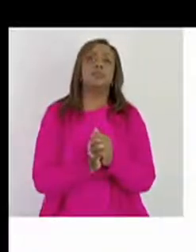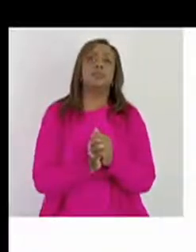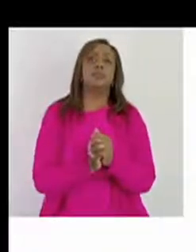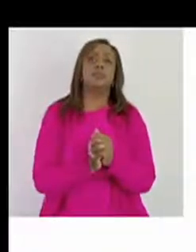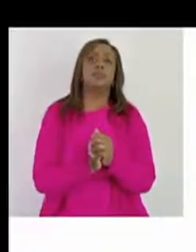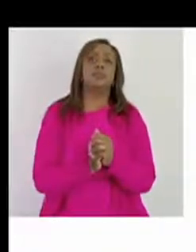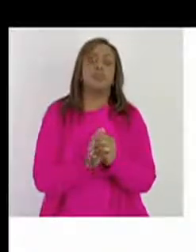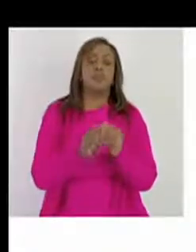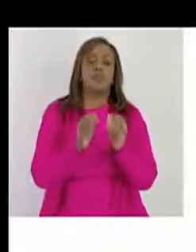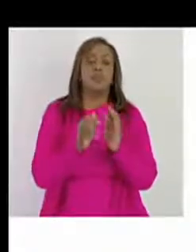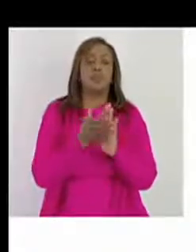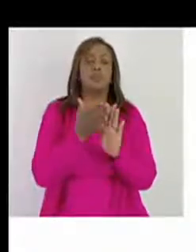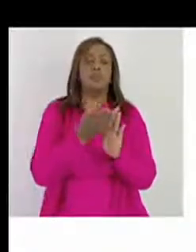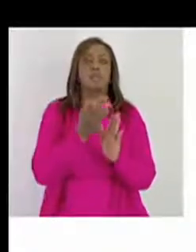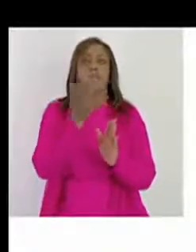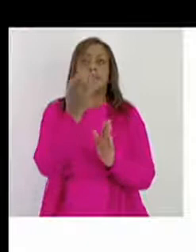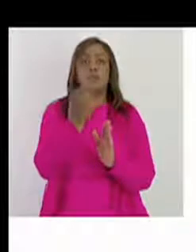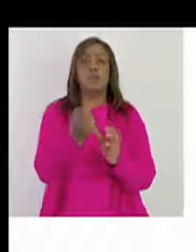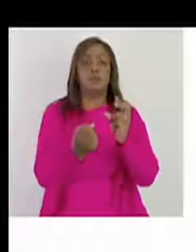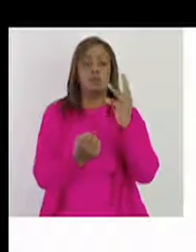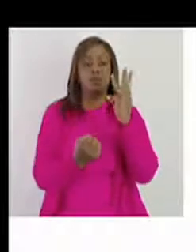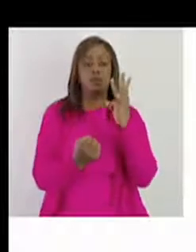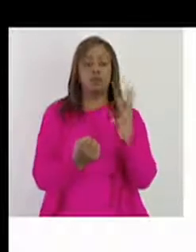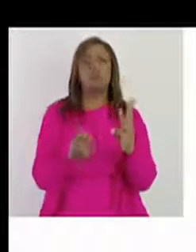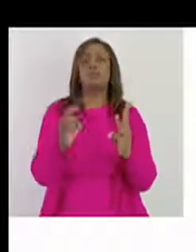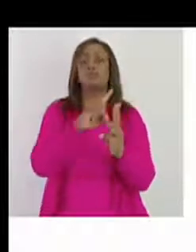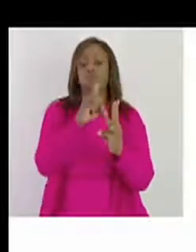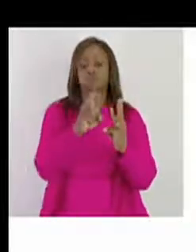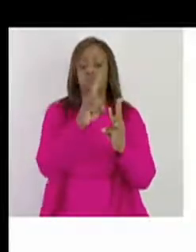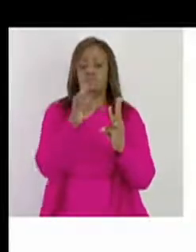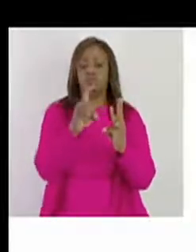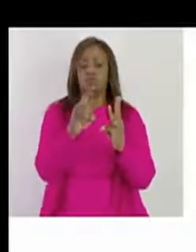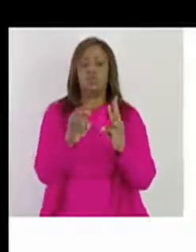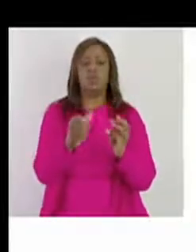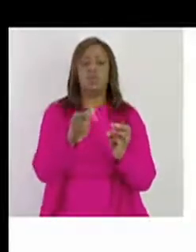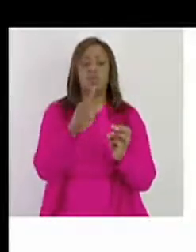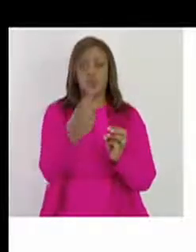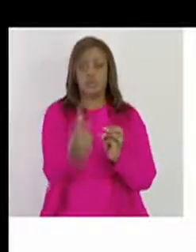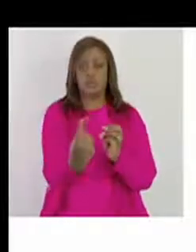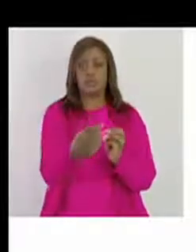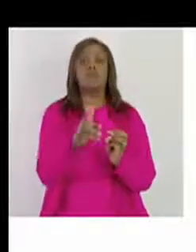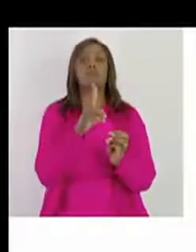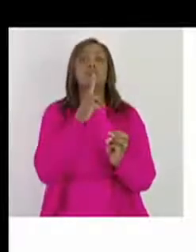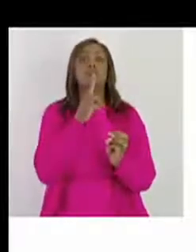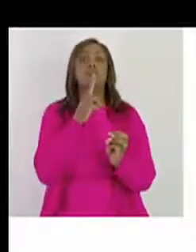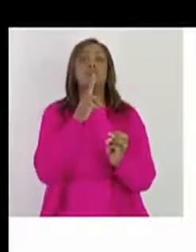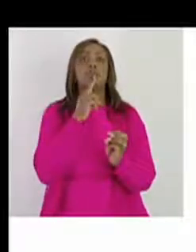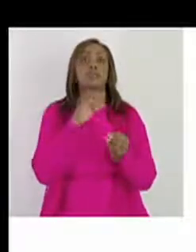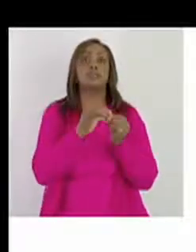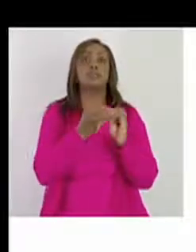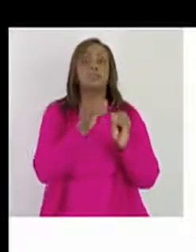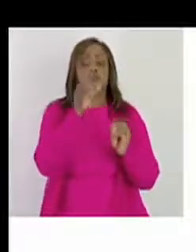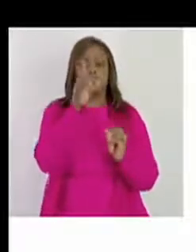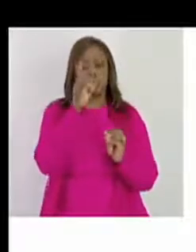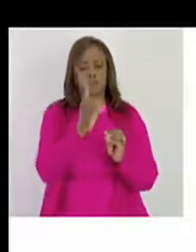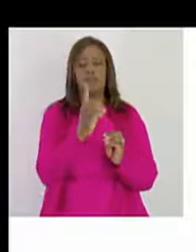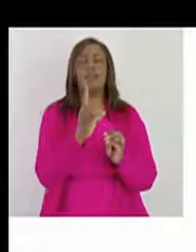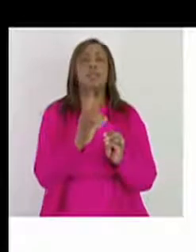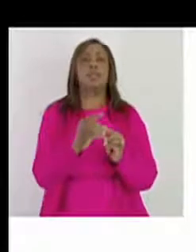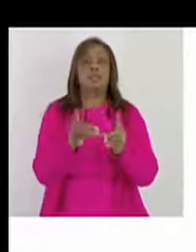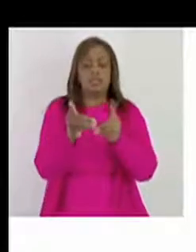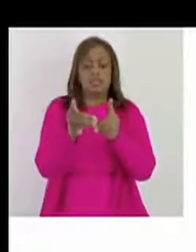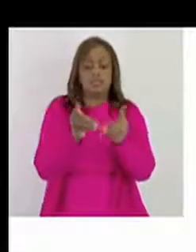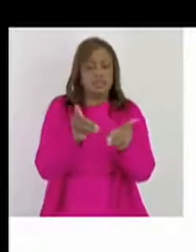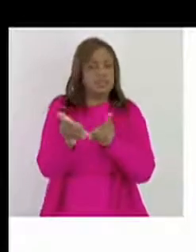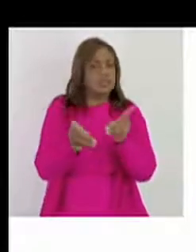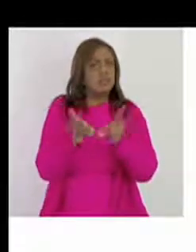On page 20, we have our self-assessment activity. Number 1, you are required to describe